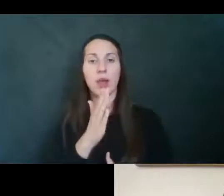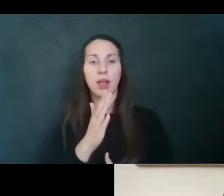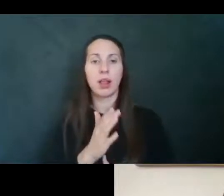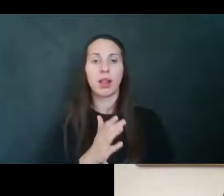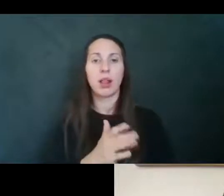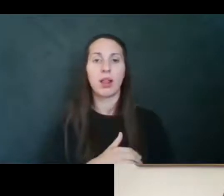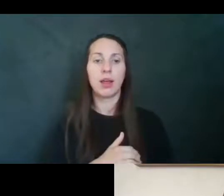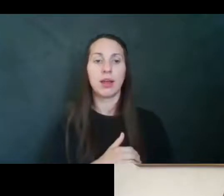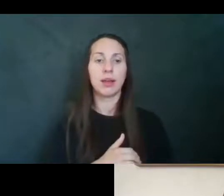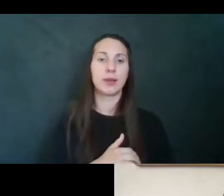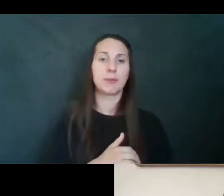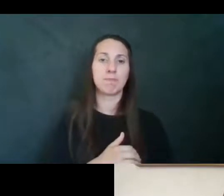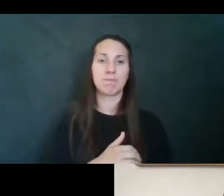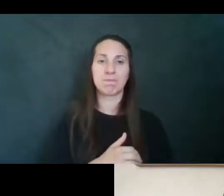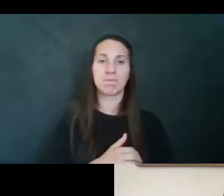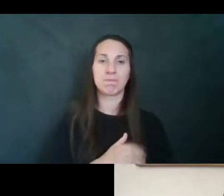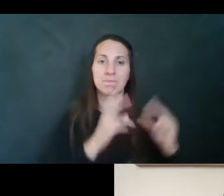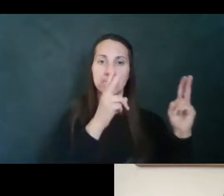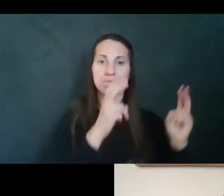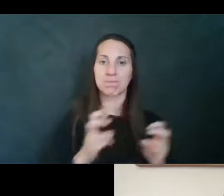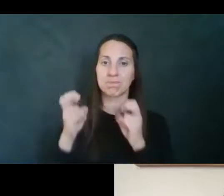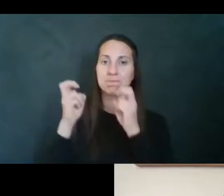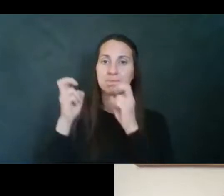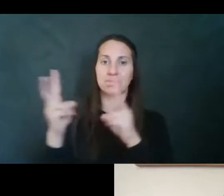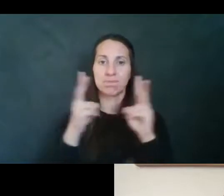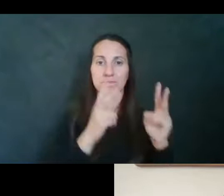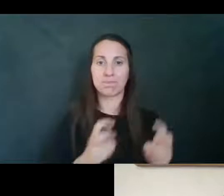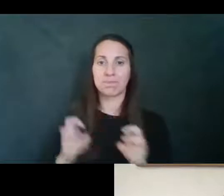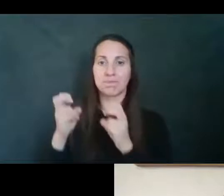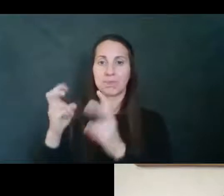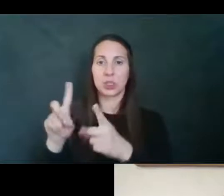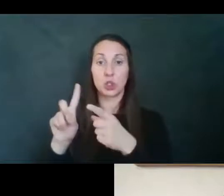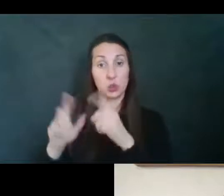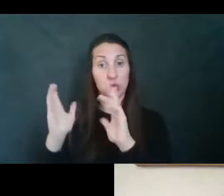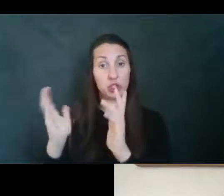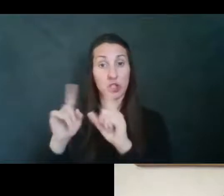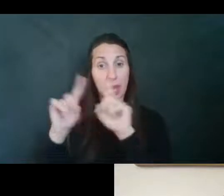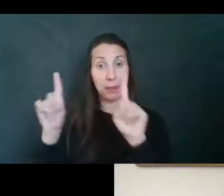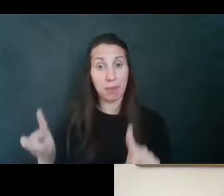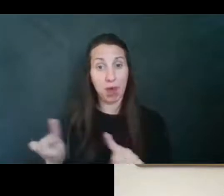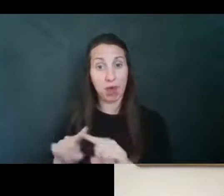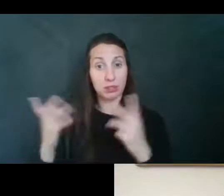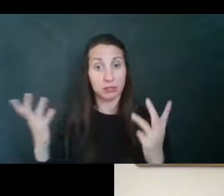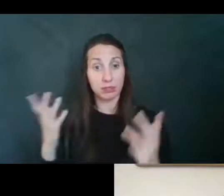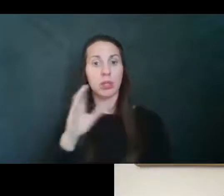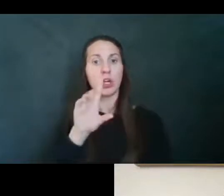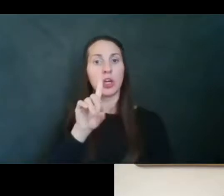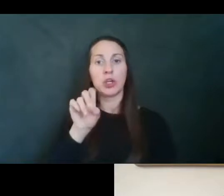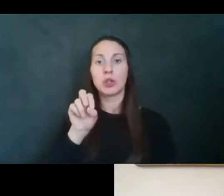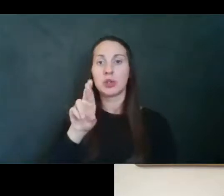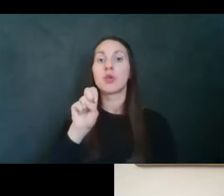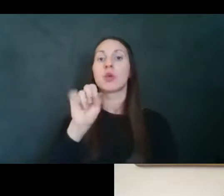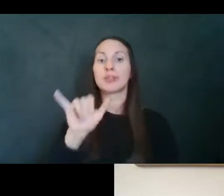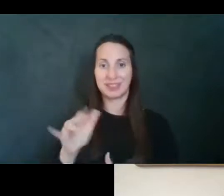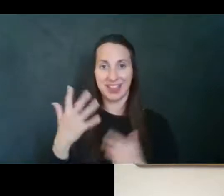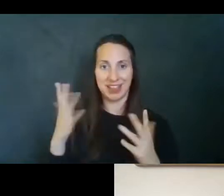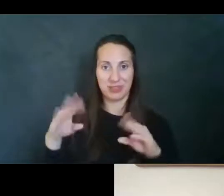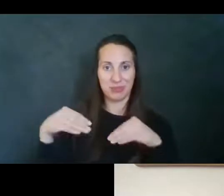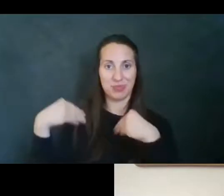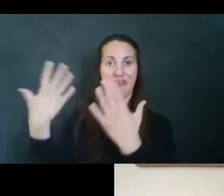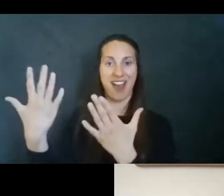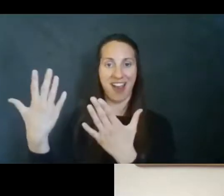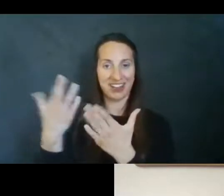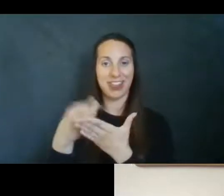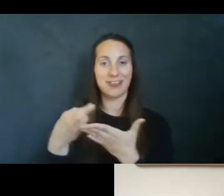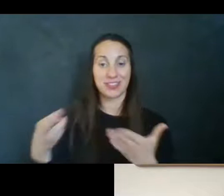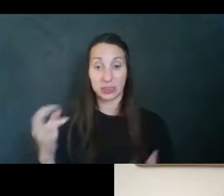the chat box. Dorsey has in fact provided the resources that folks asked for. So if you look down at your